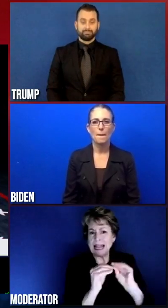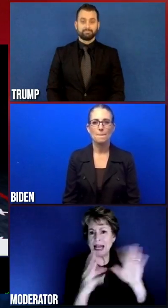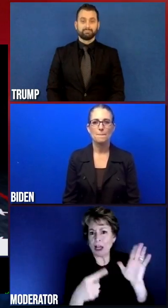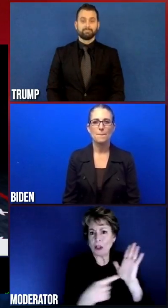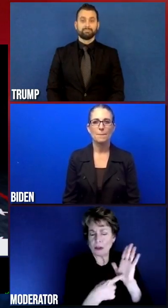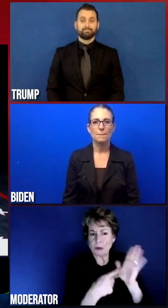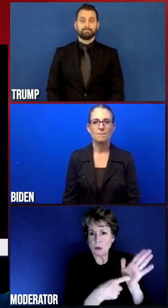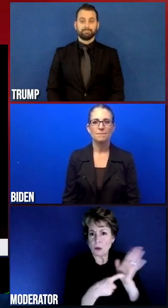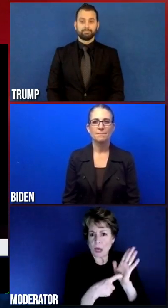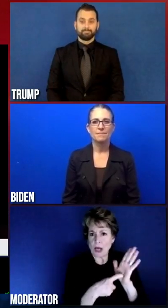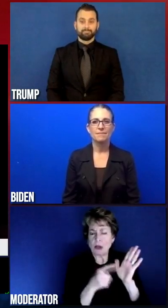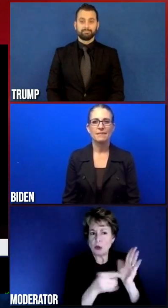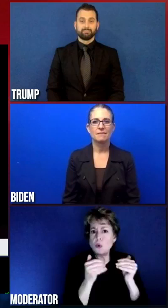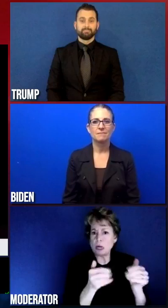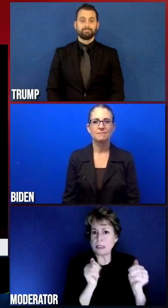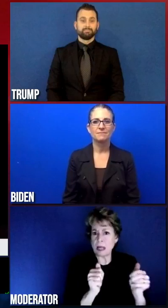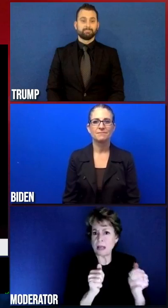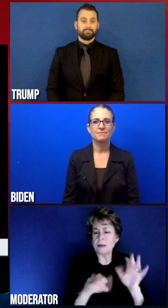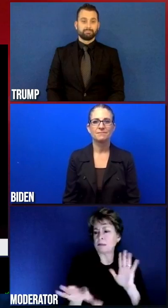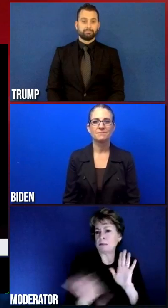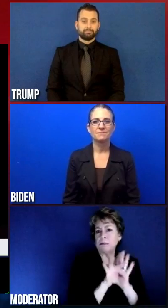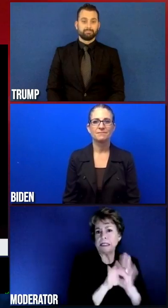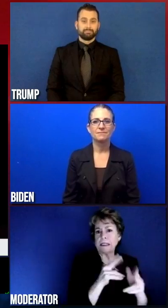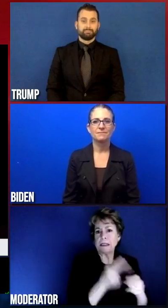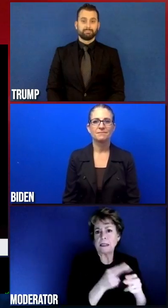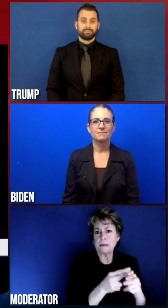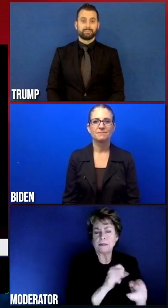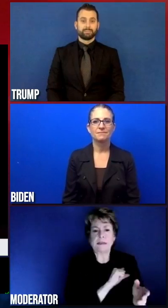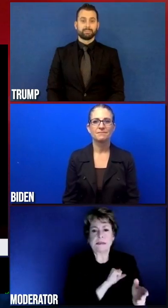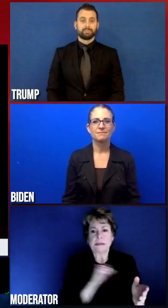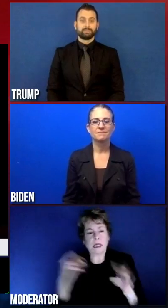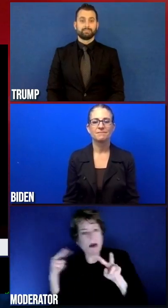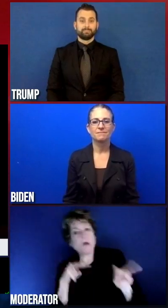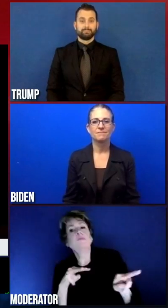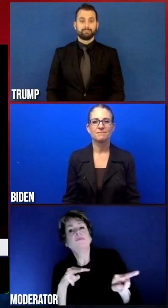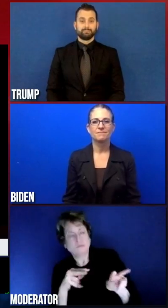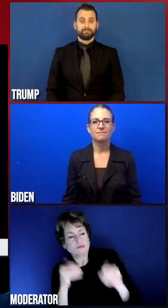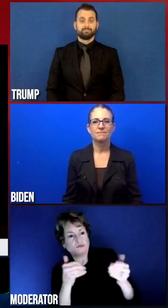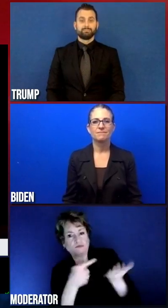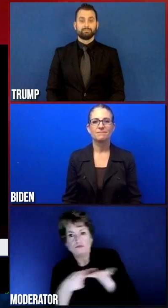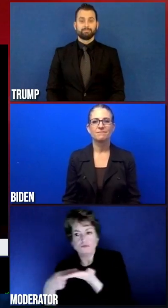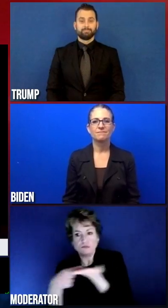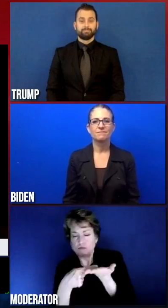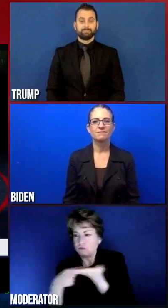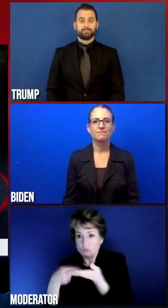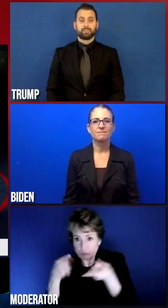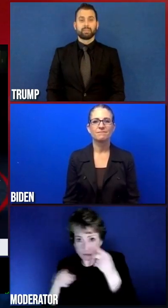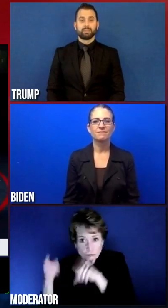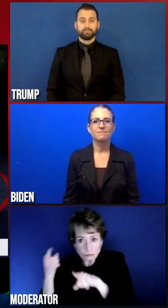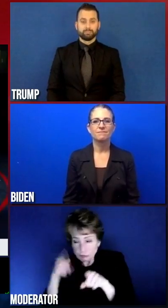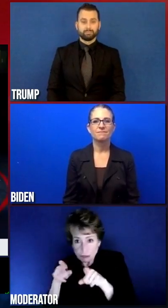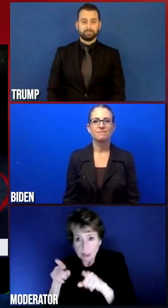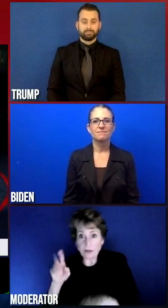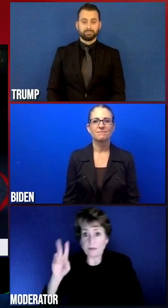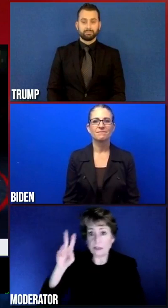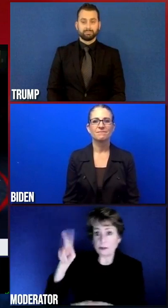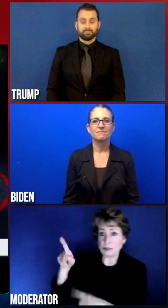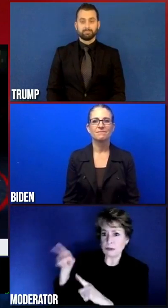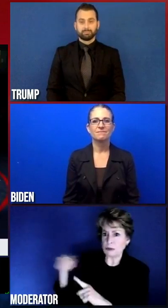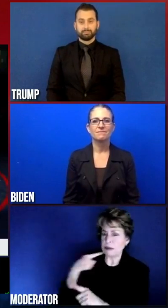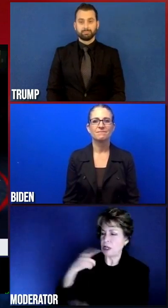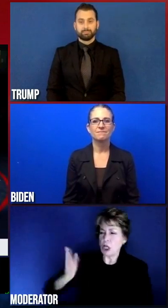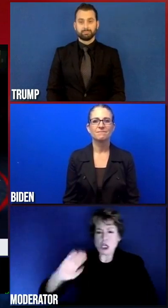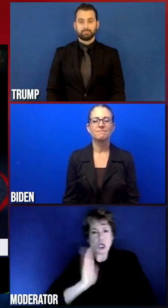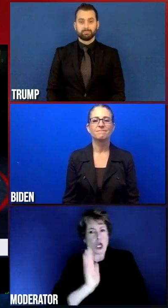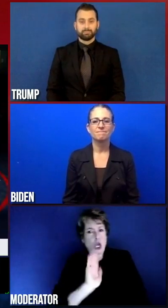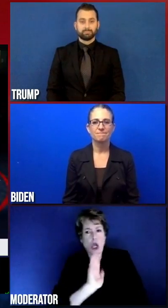to the court. Vice President Biden, you say that this is an effort by the president and Republicans to jam through an appointment